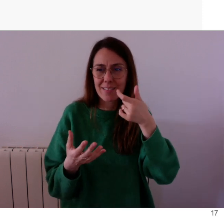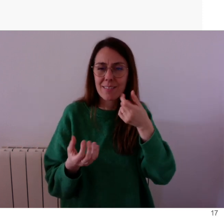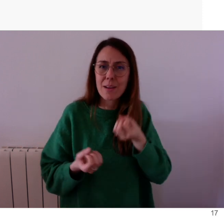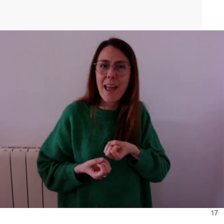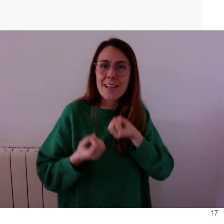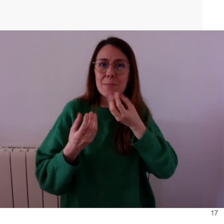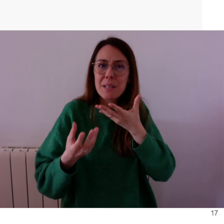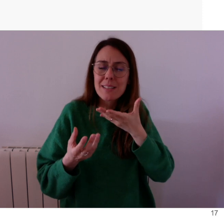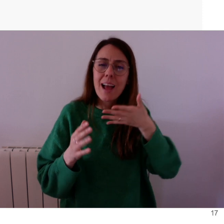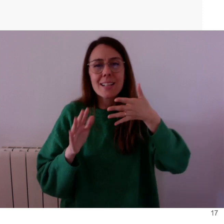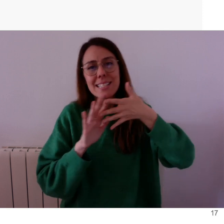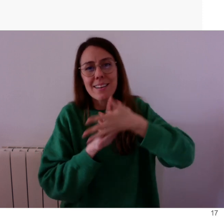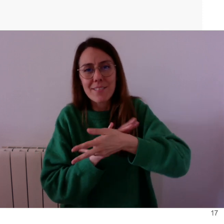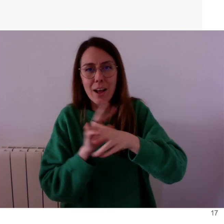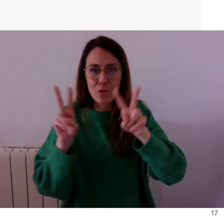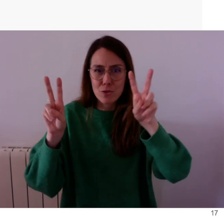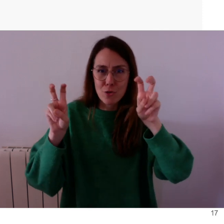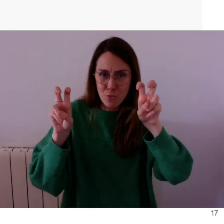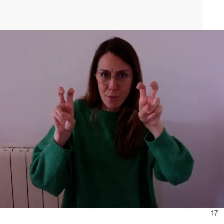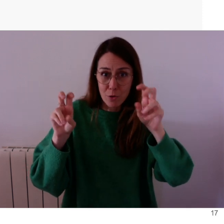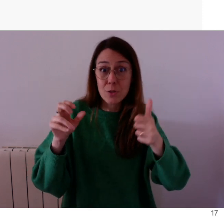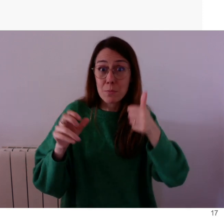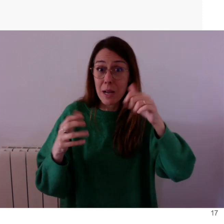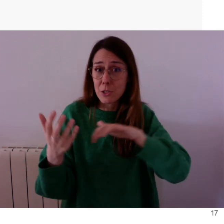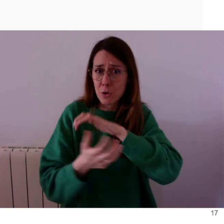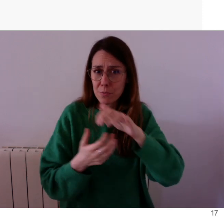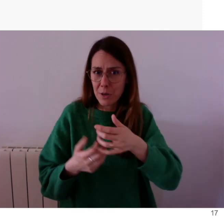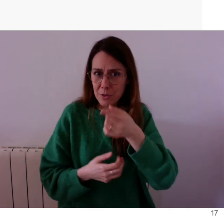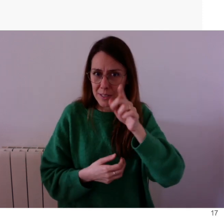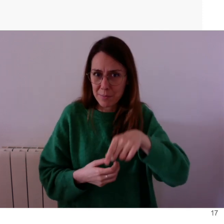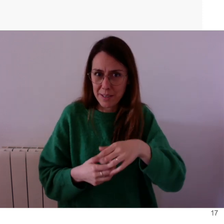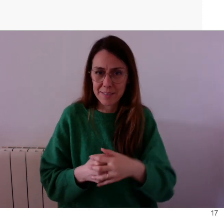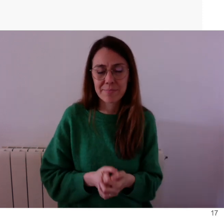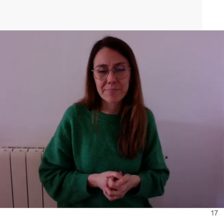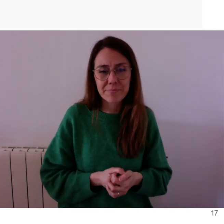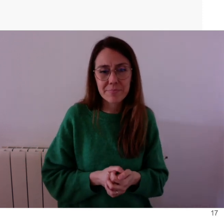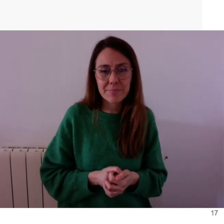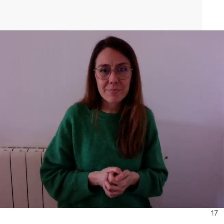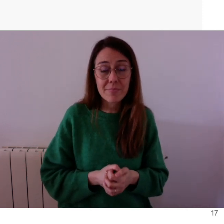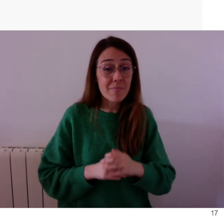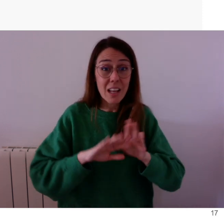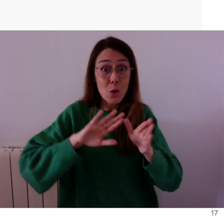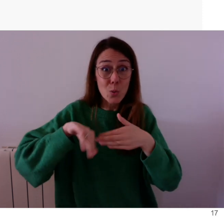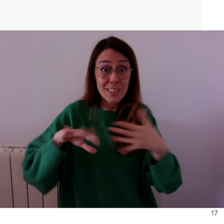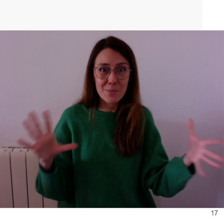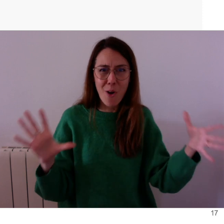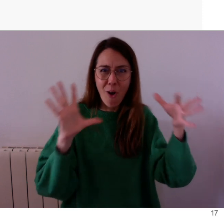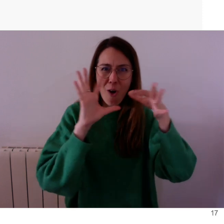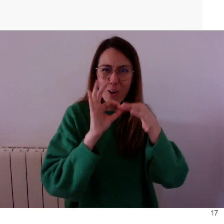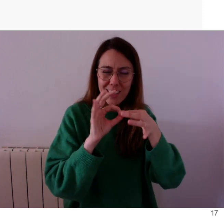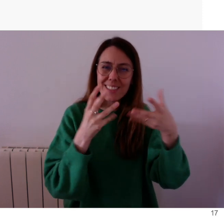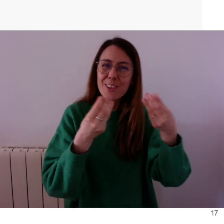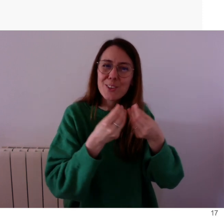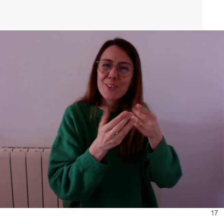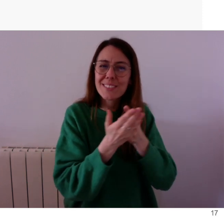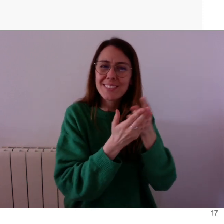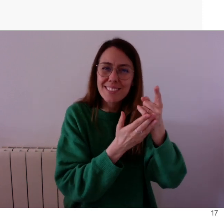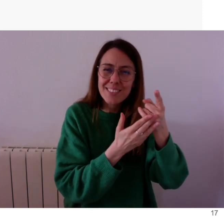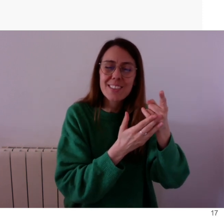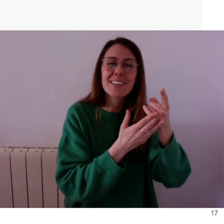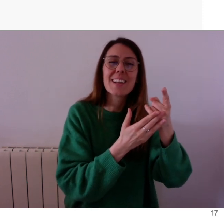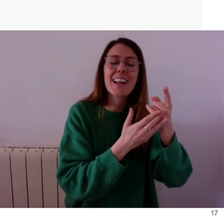of manner. And so a more morphologically complex handshape, like the two